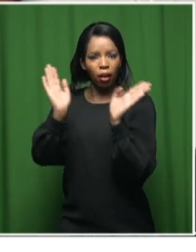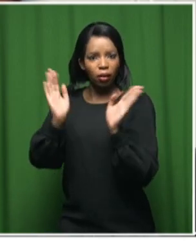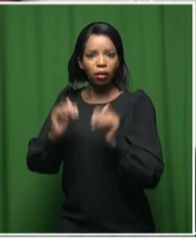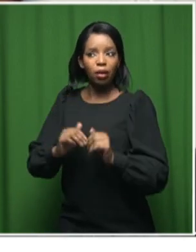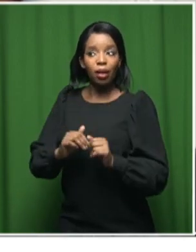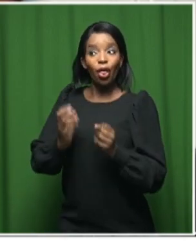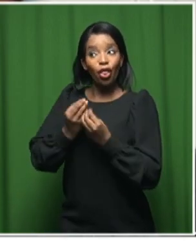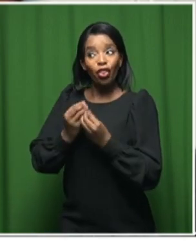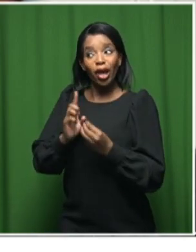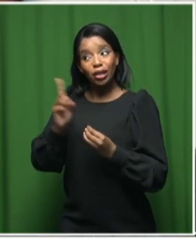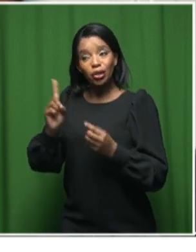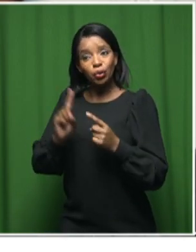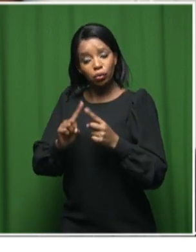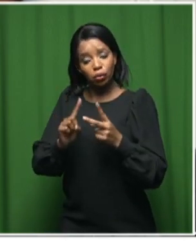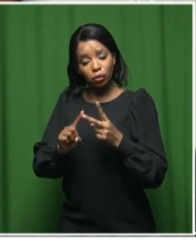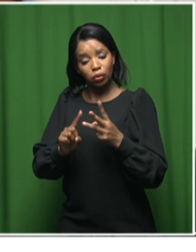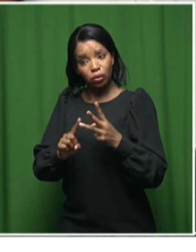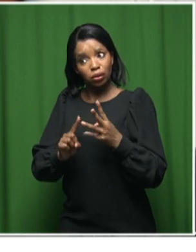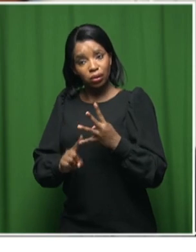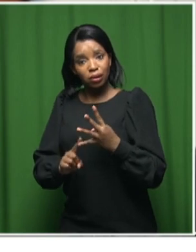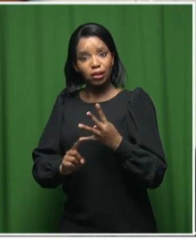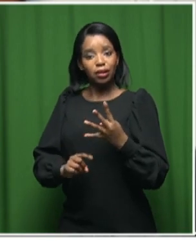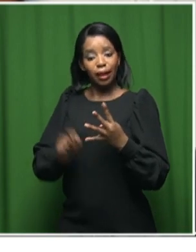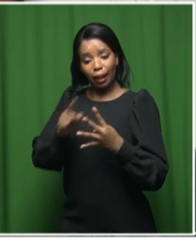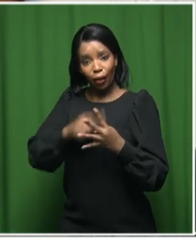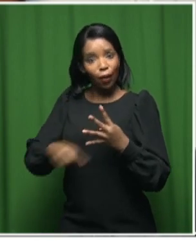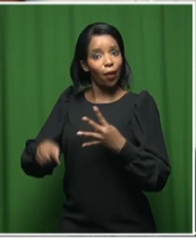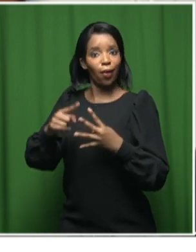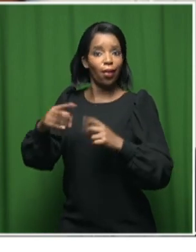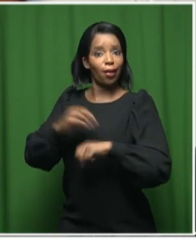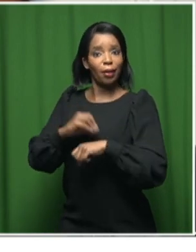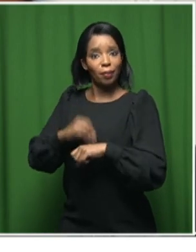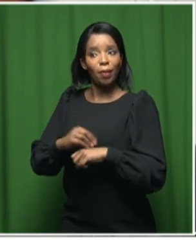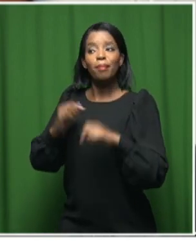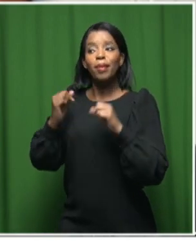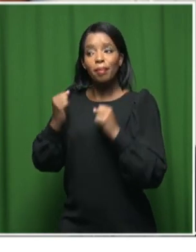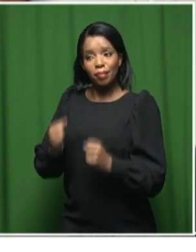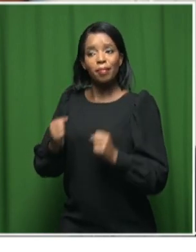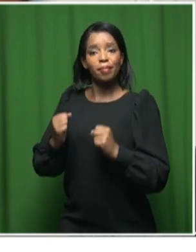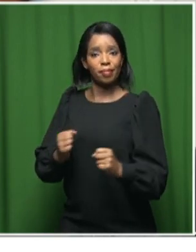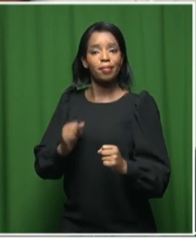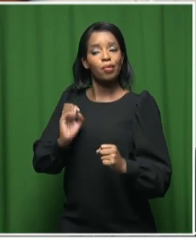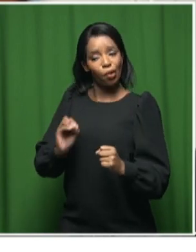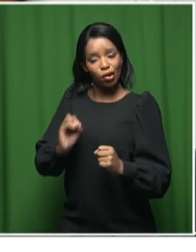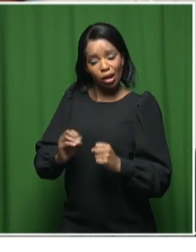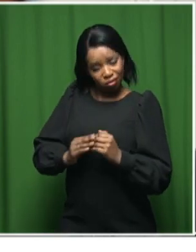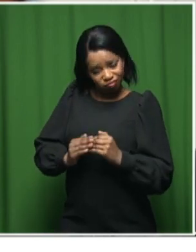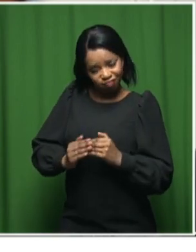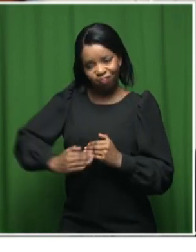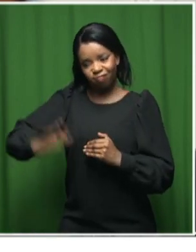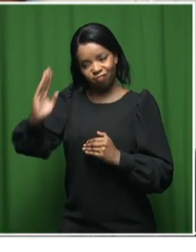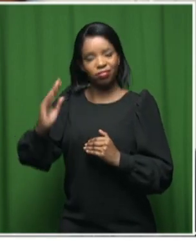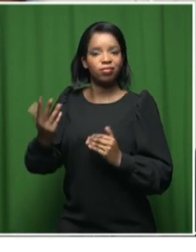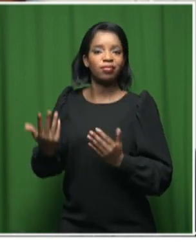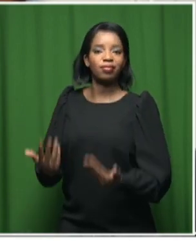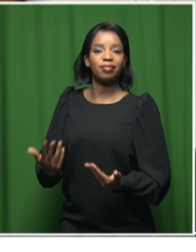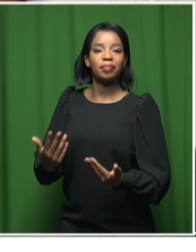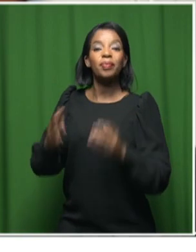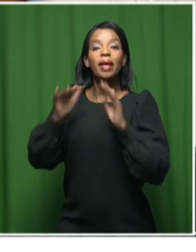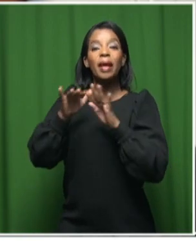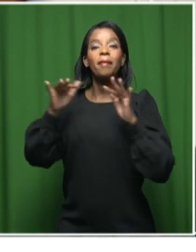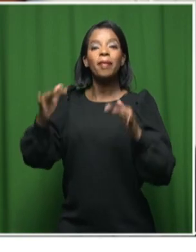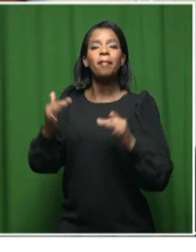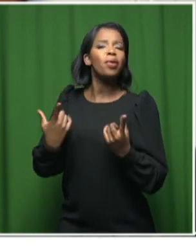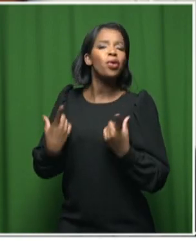mentioned are likely to remain with us for the foreseeable future. So what does that mean for consumers going